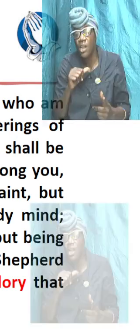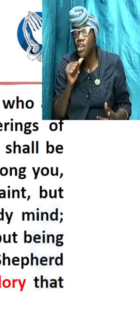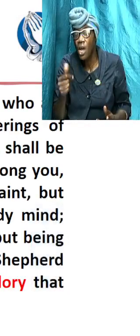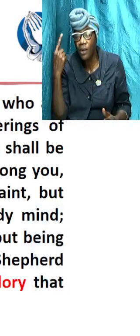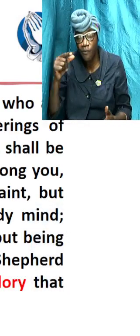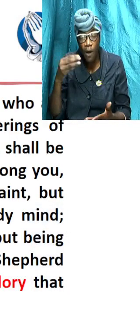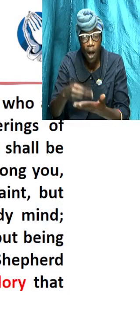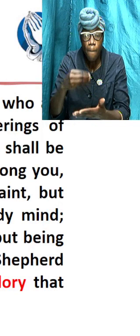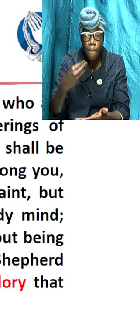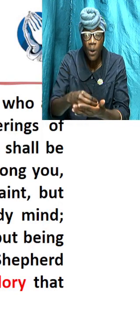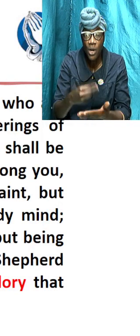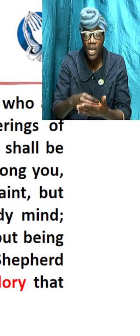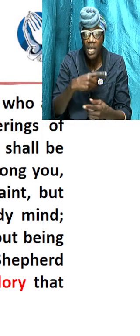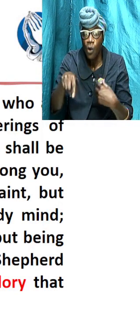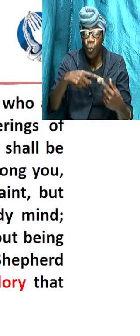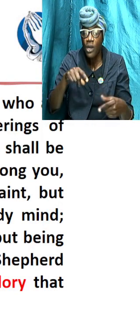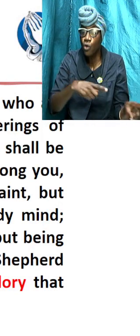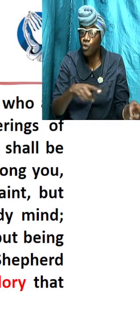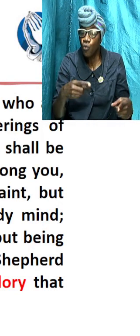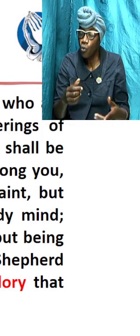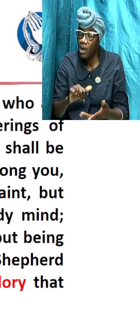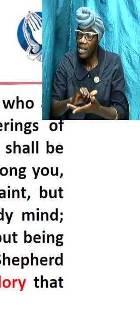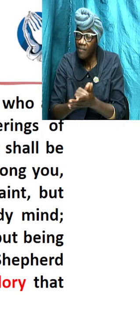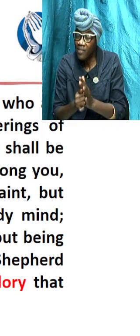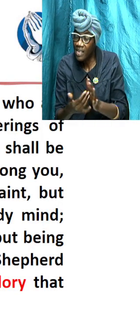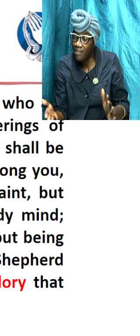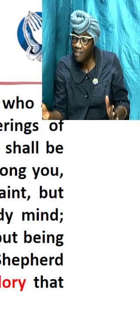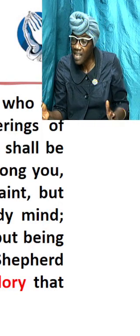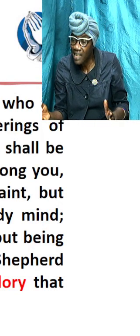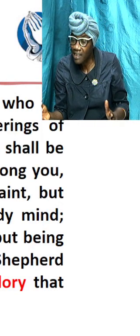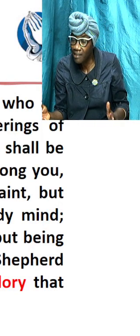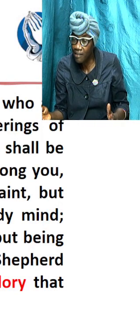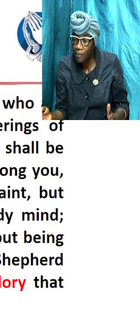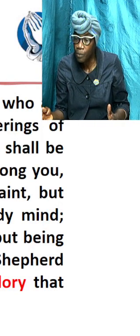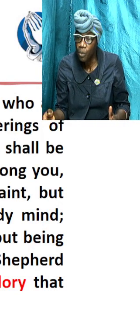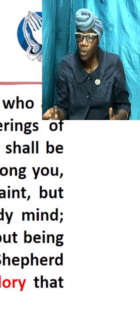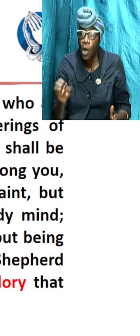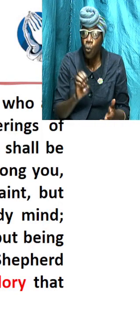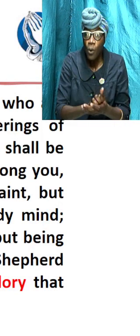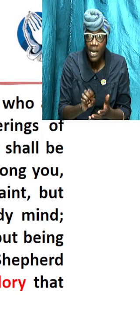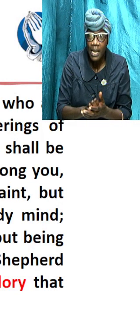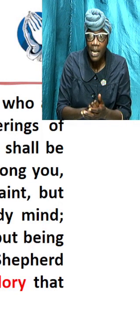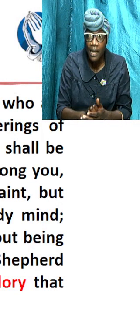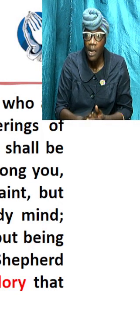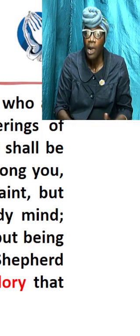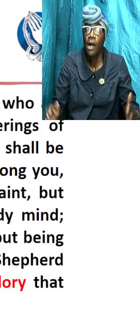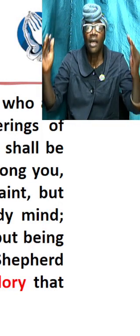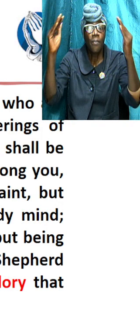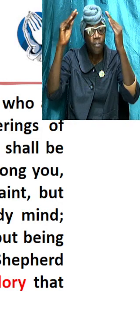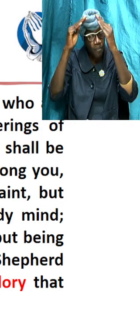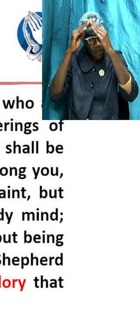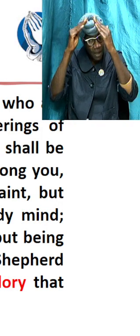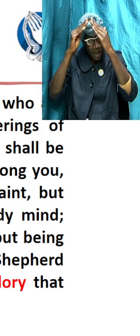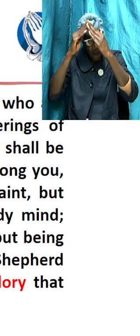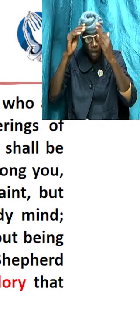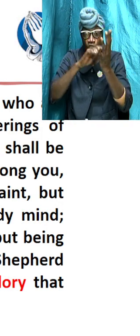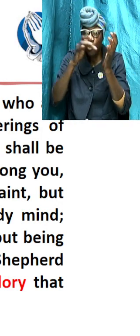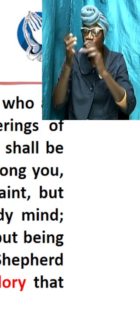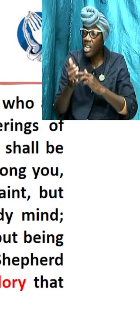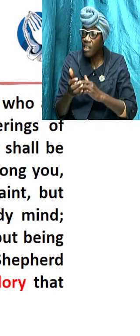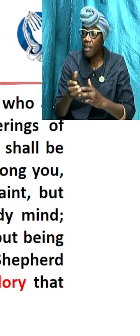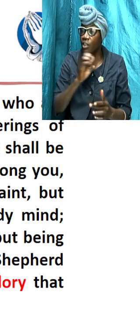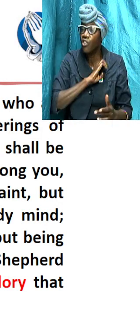lucre. He said that when you do these things, when the chief shepherd, I don't know who the chief shepherd is, the chief shepherd is Jesus